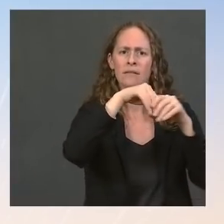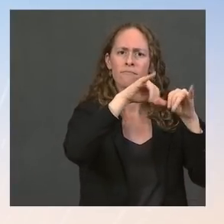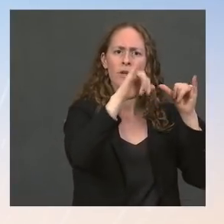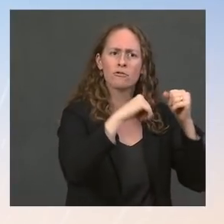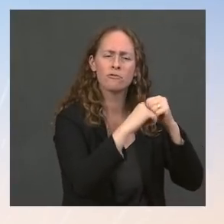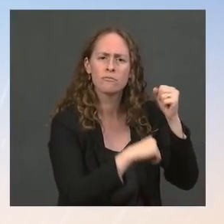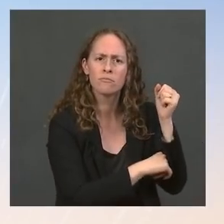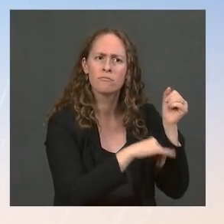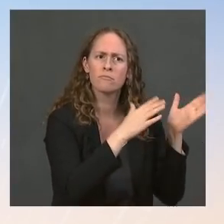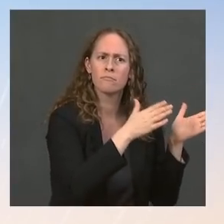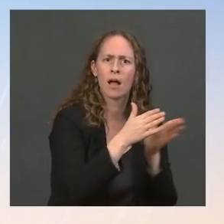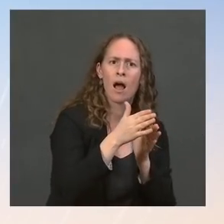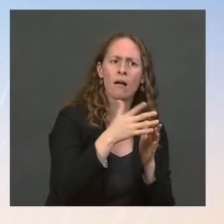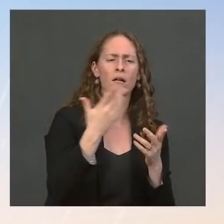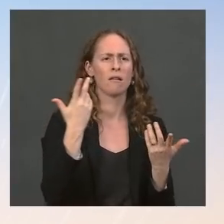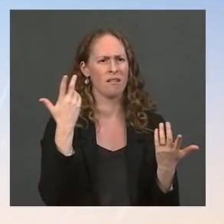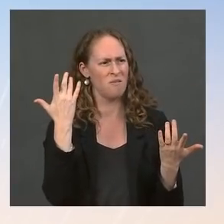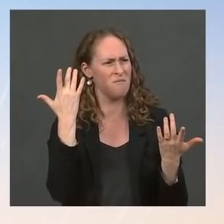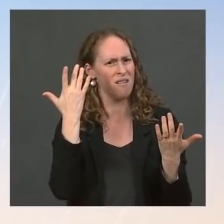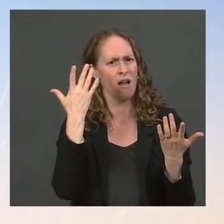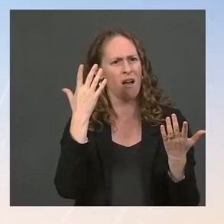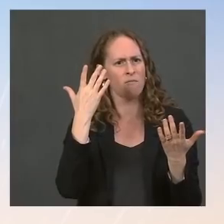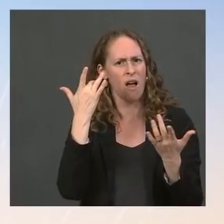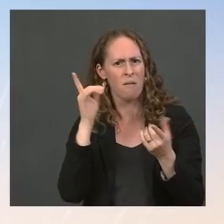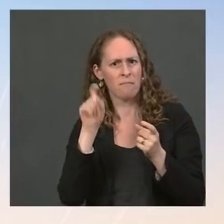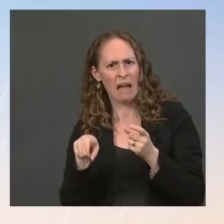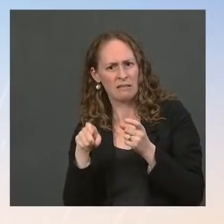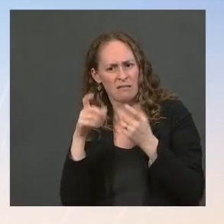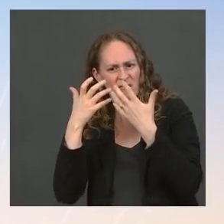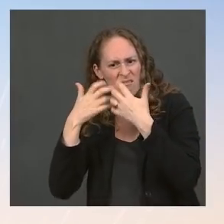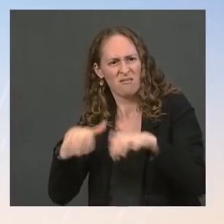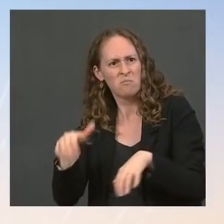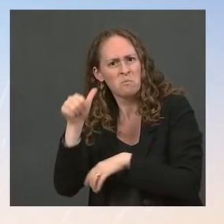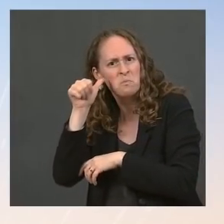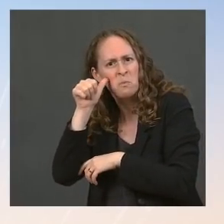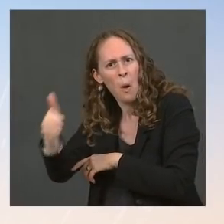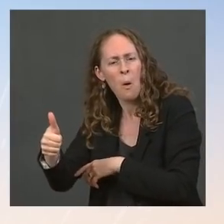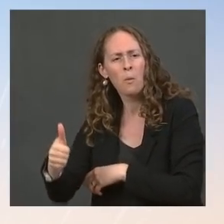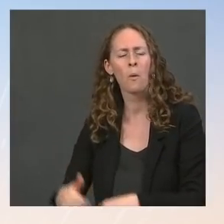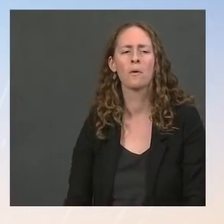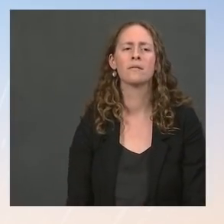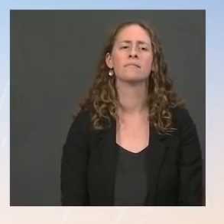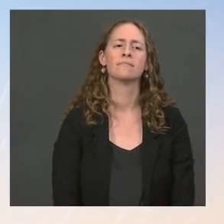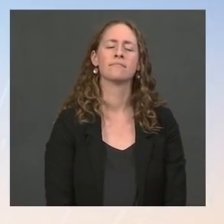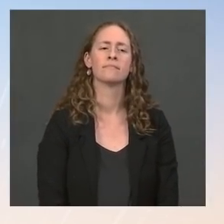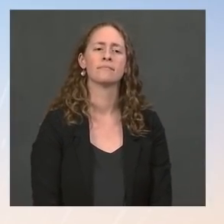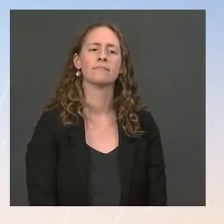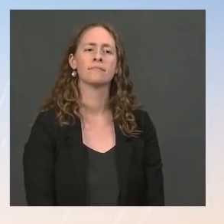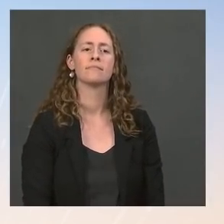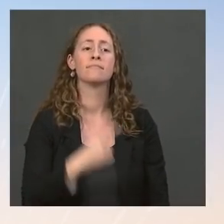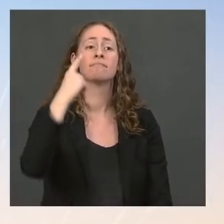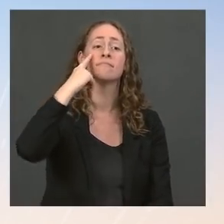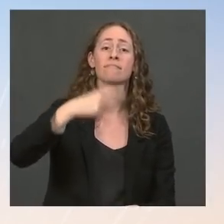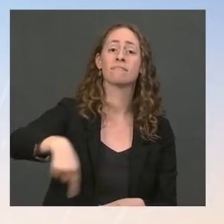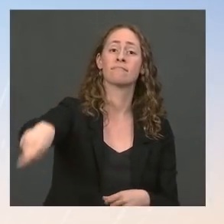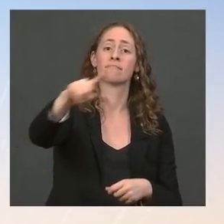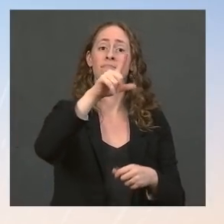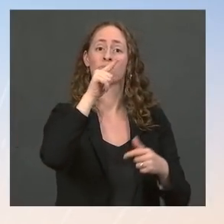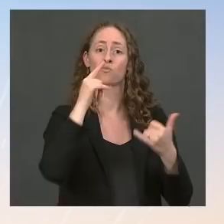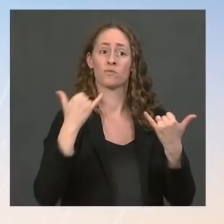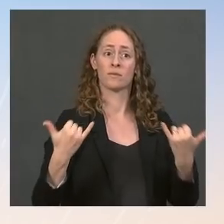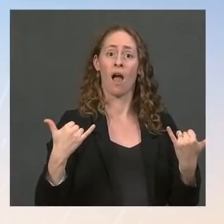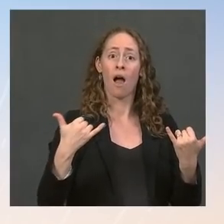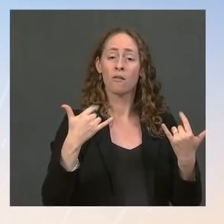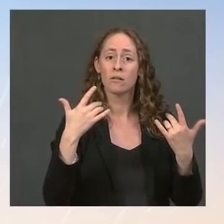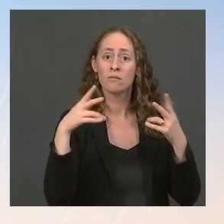package. Is there a reason that has to happen in the next 24 hours? Look, I think for American people who are watching or they're reading your